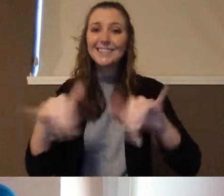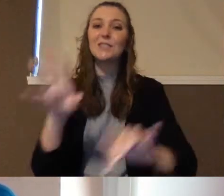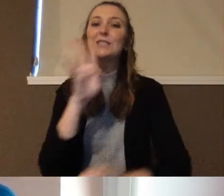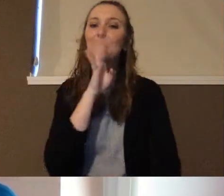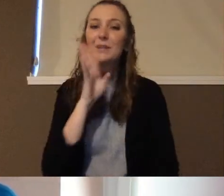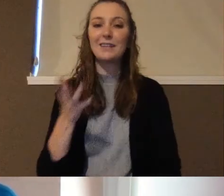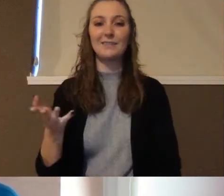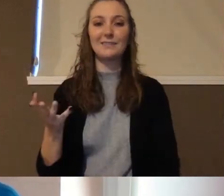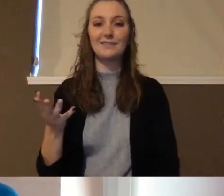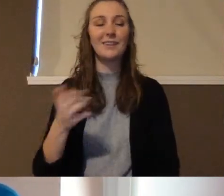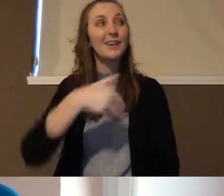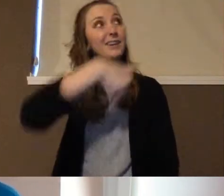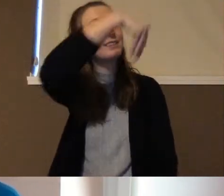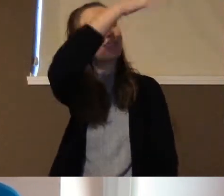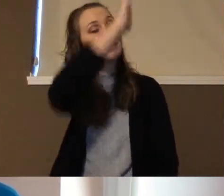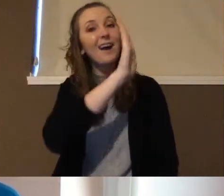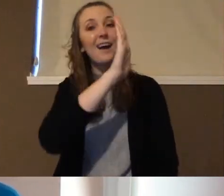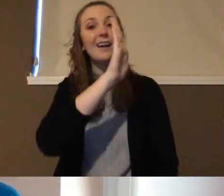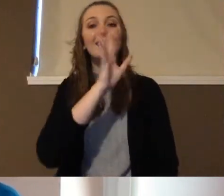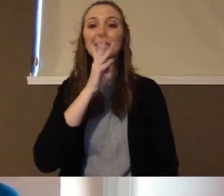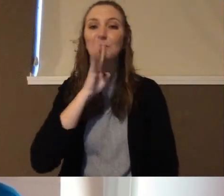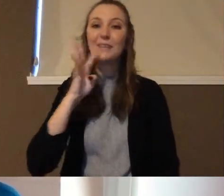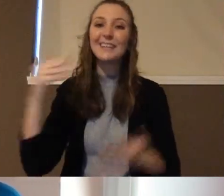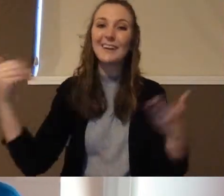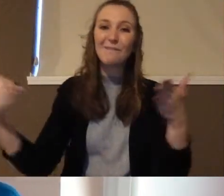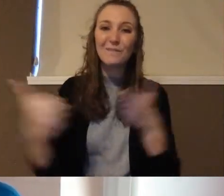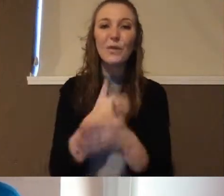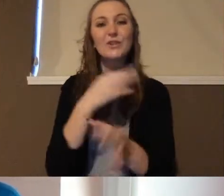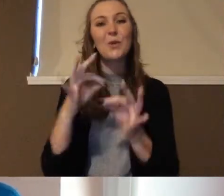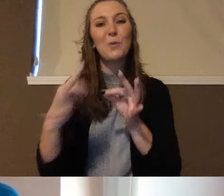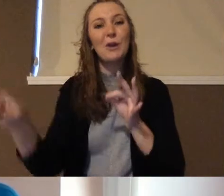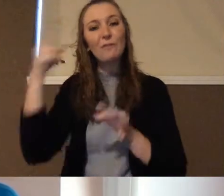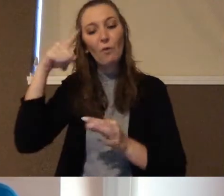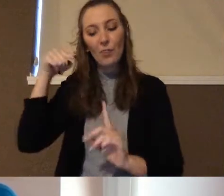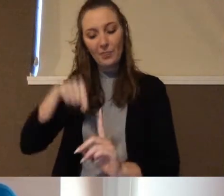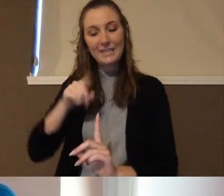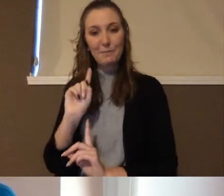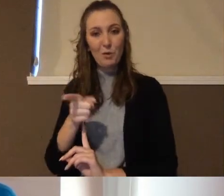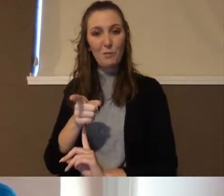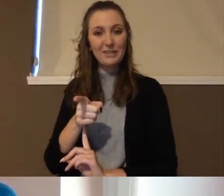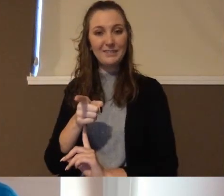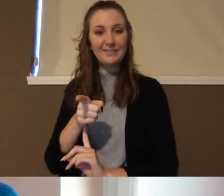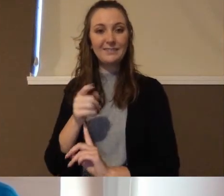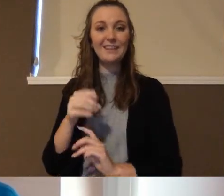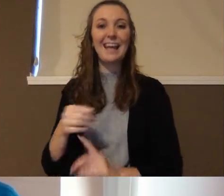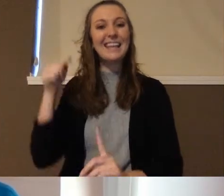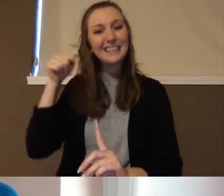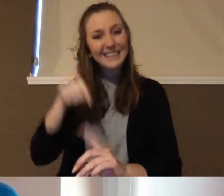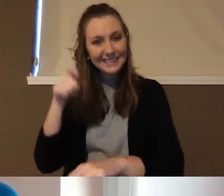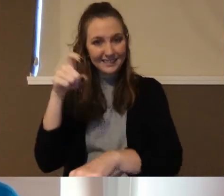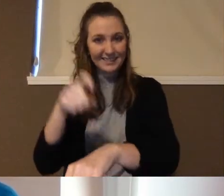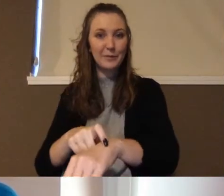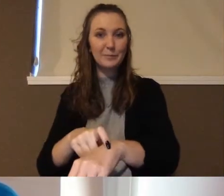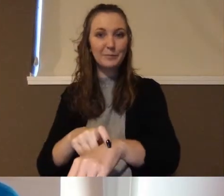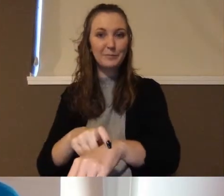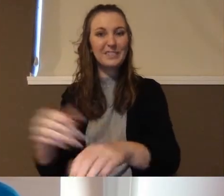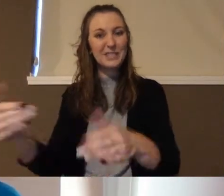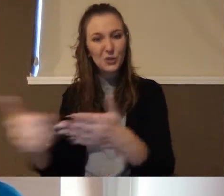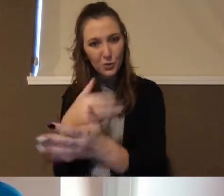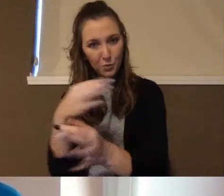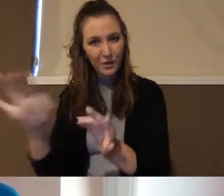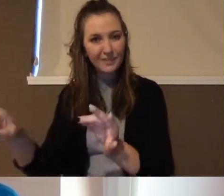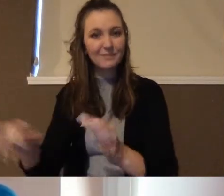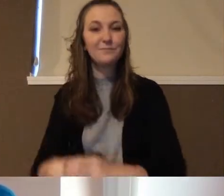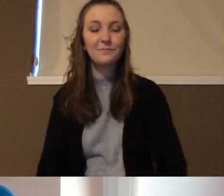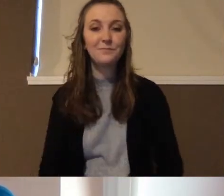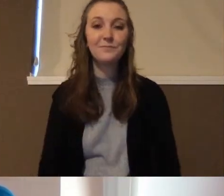fresh word for this moment and this time. And the church needs to proclaim